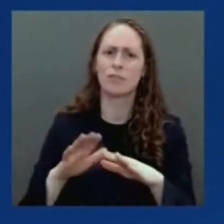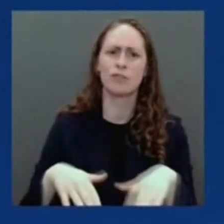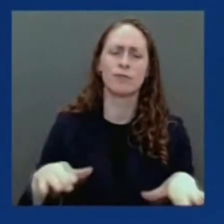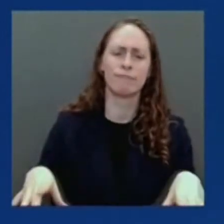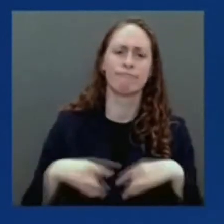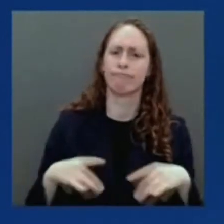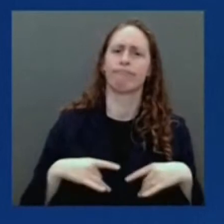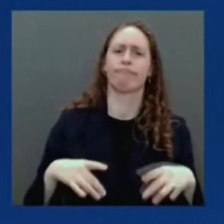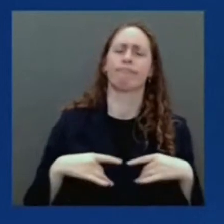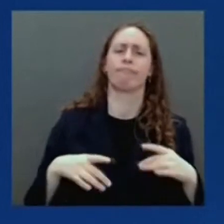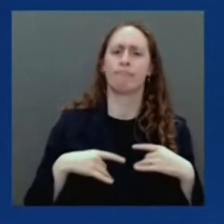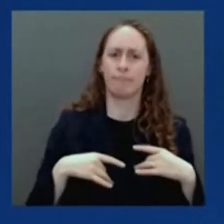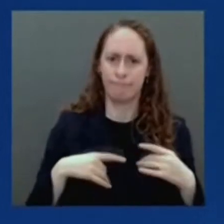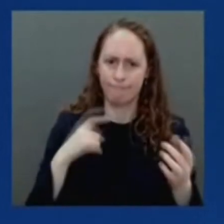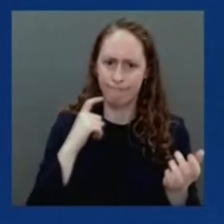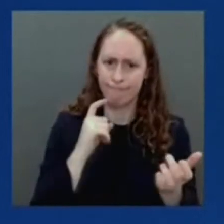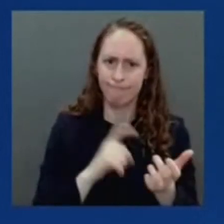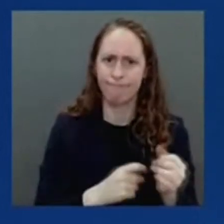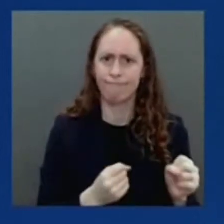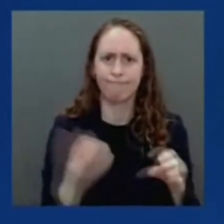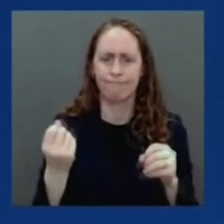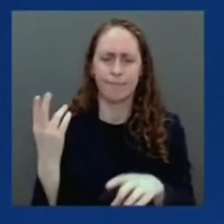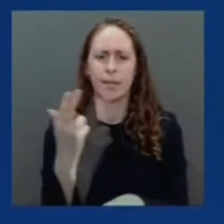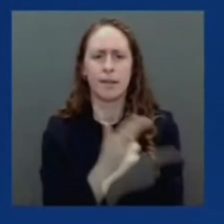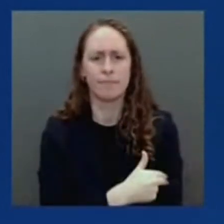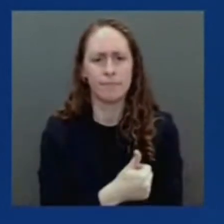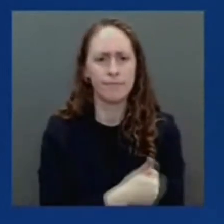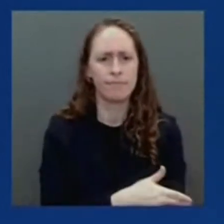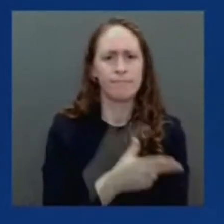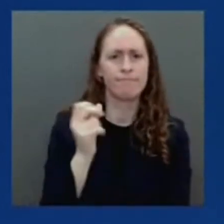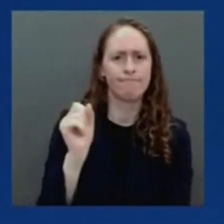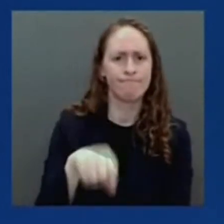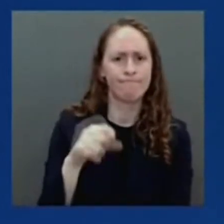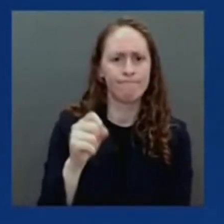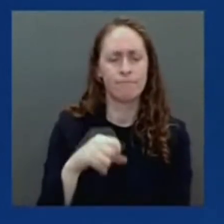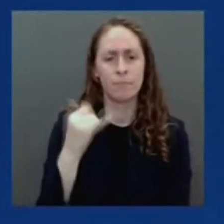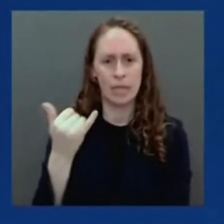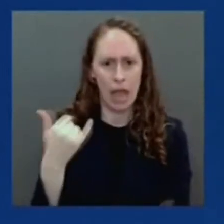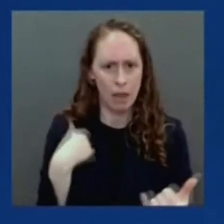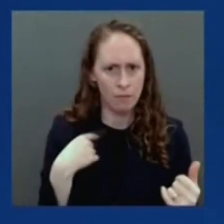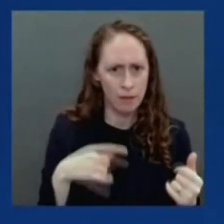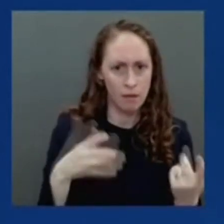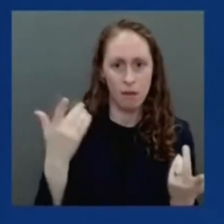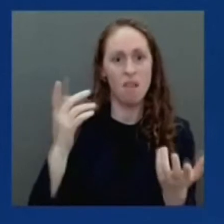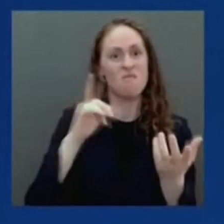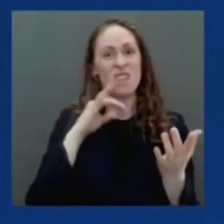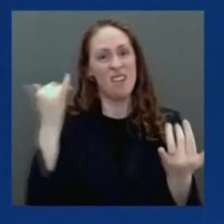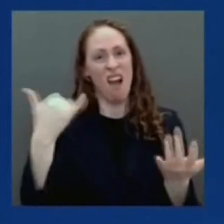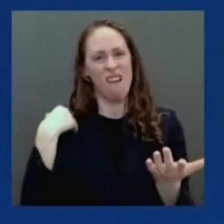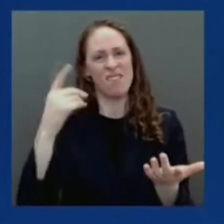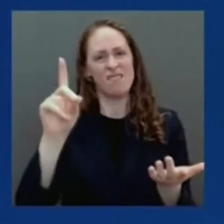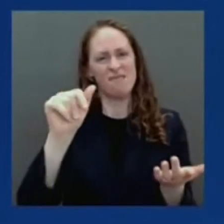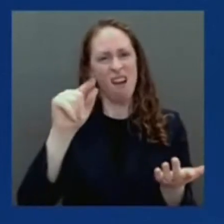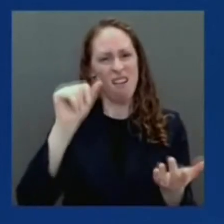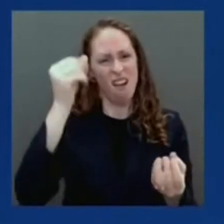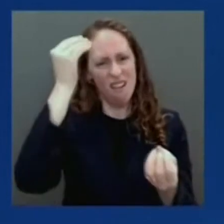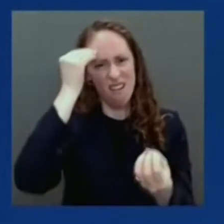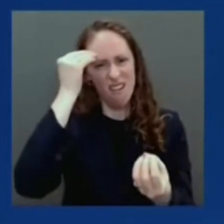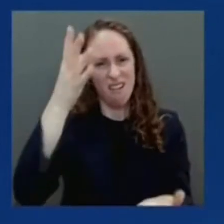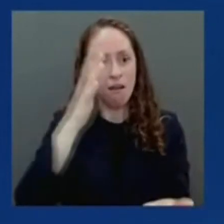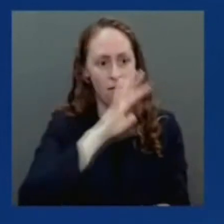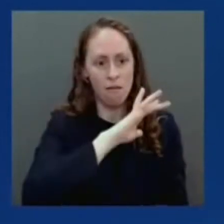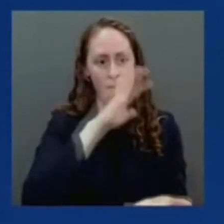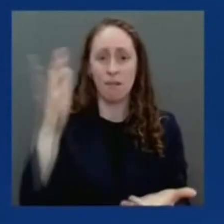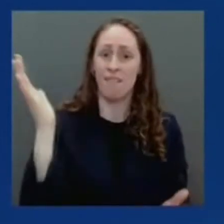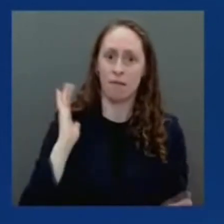of important clinical data, additional clinical data that we did not have in December. Whether that changes the risk-benefit profile